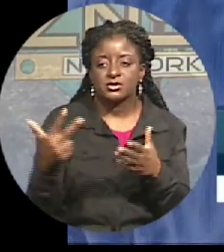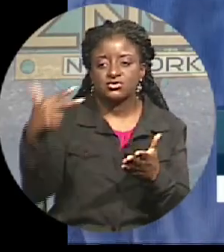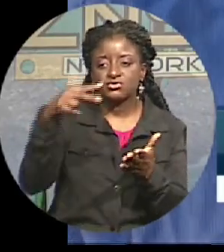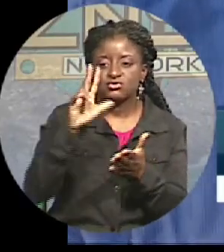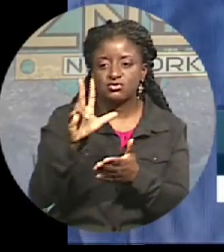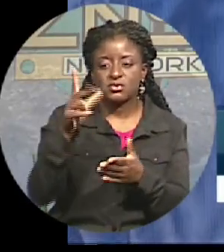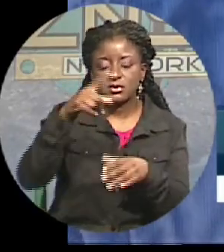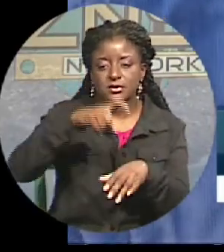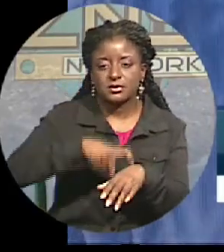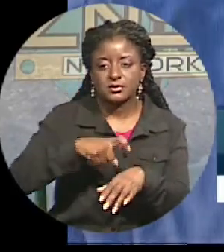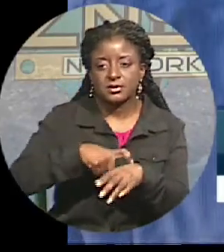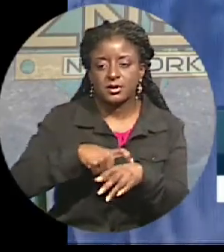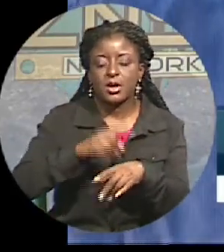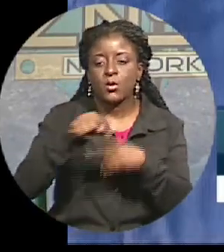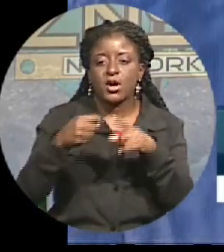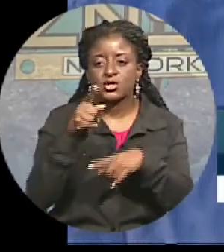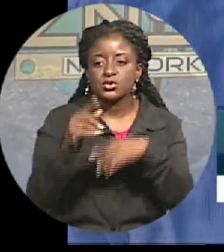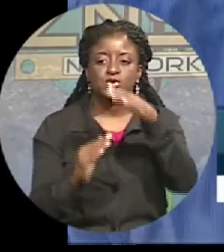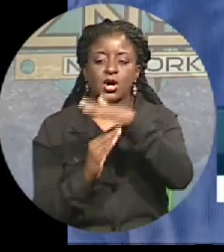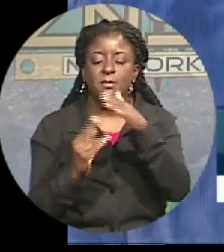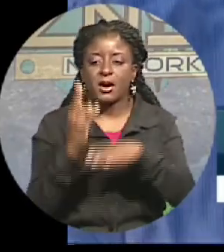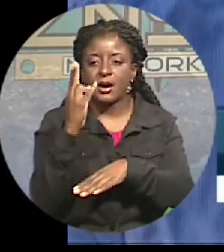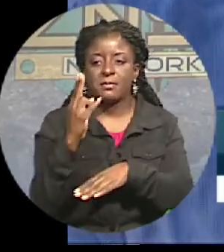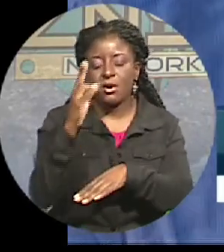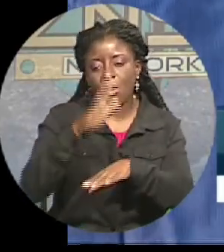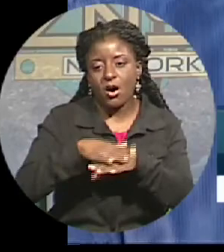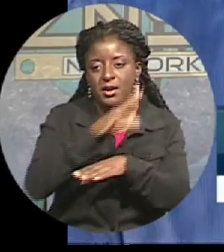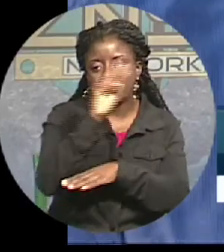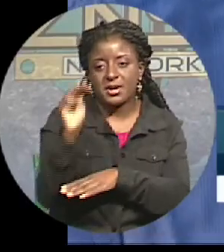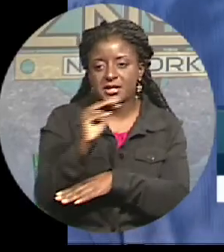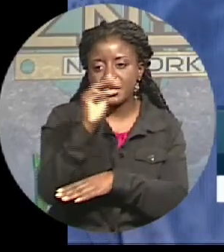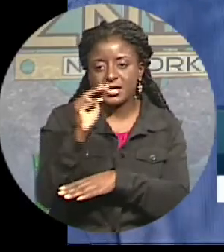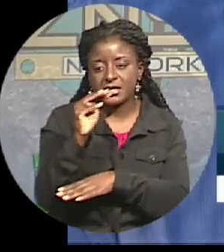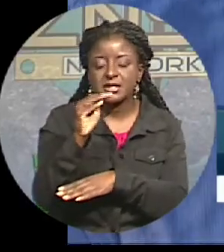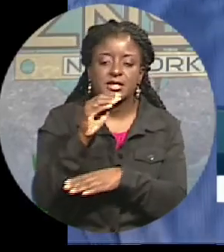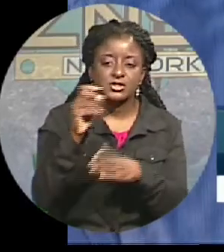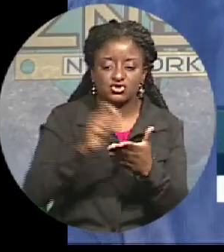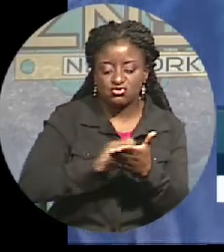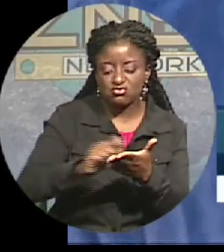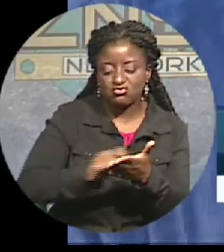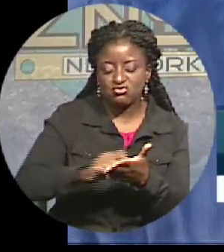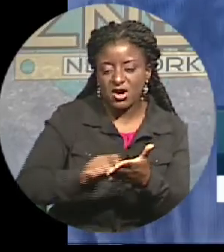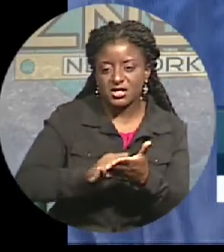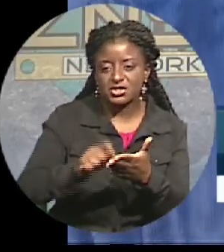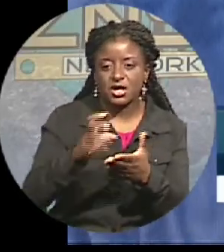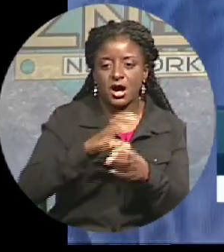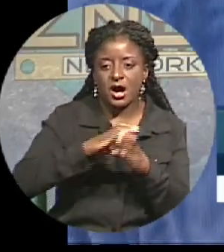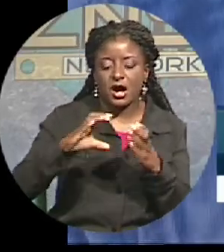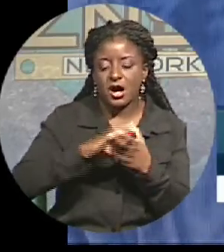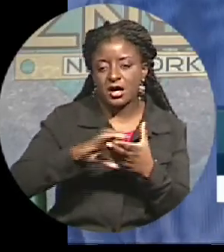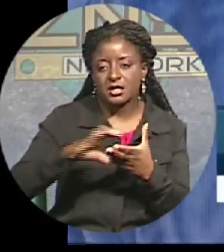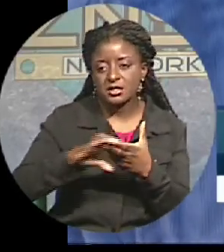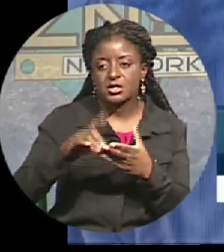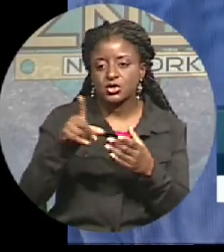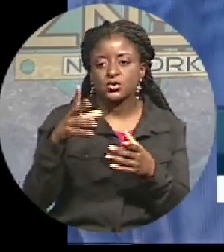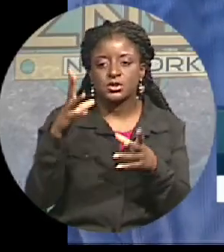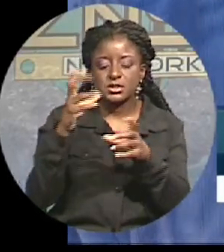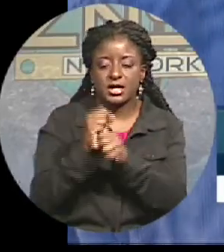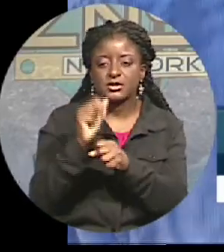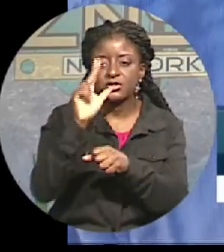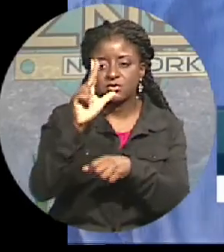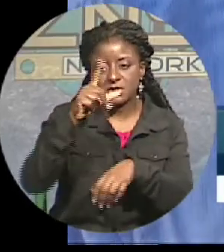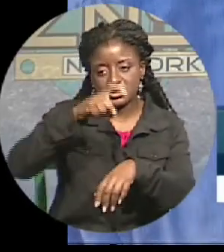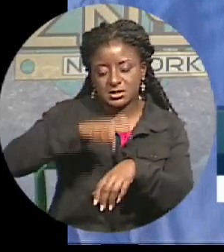that when they top up on Monday, using any way, whether they use a scratch card, e-top up, or go online, they're going to get triple the credit. So if they